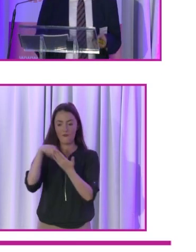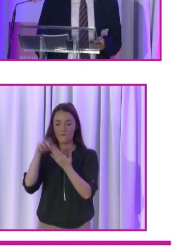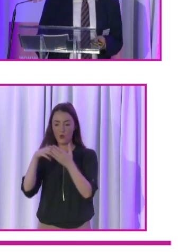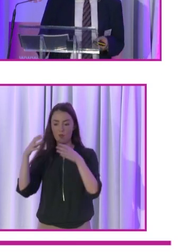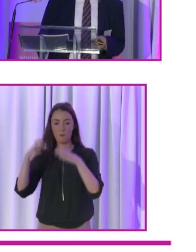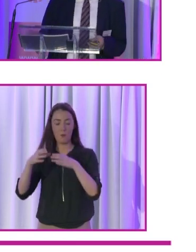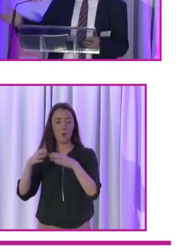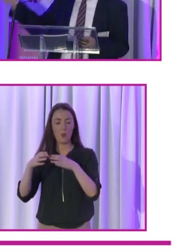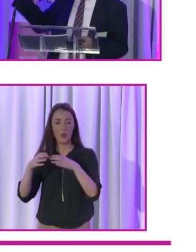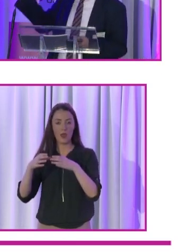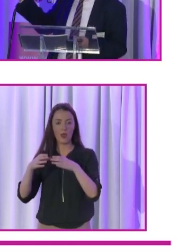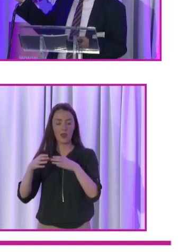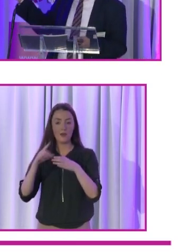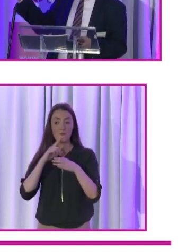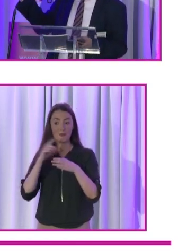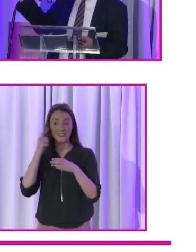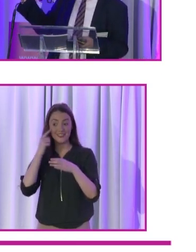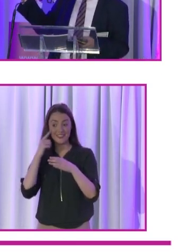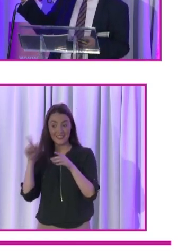that there is